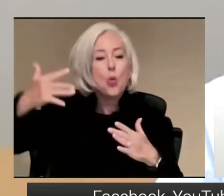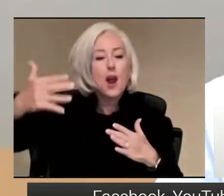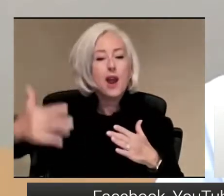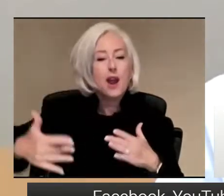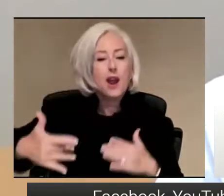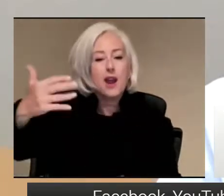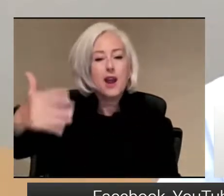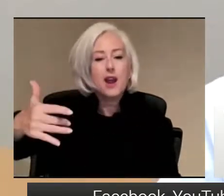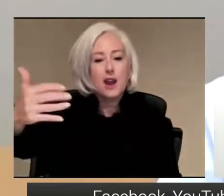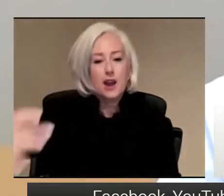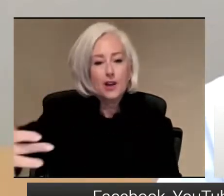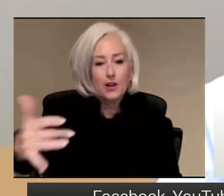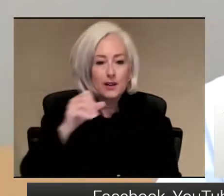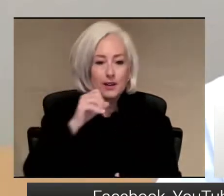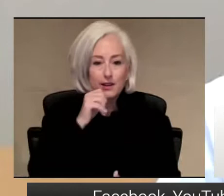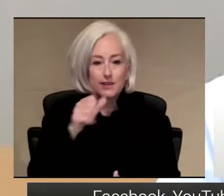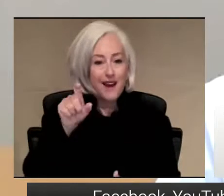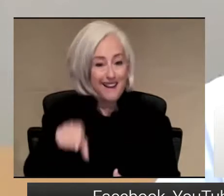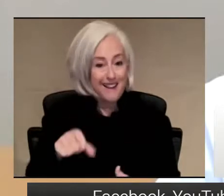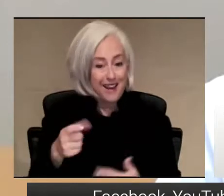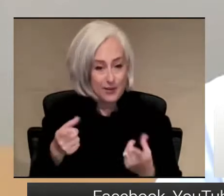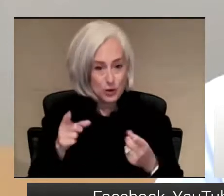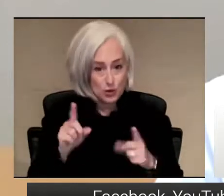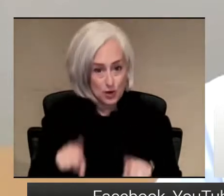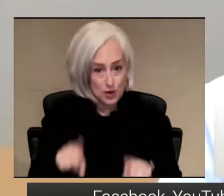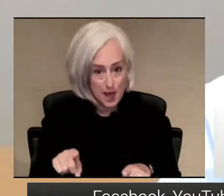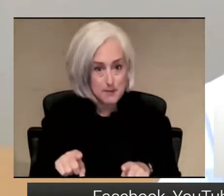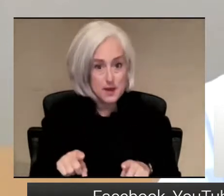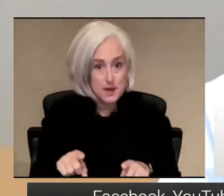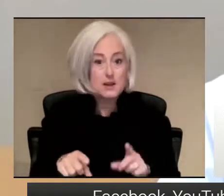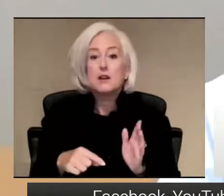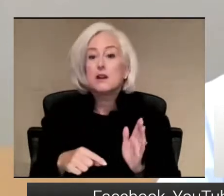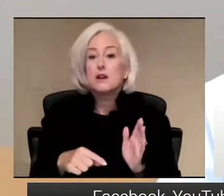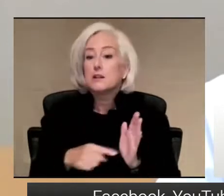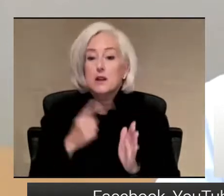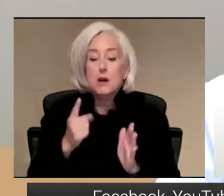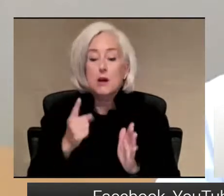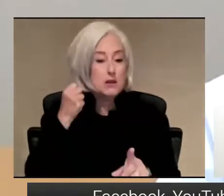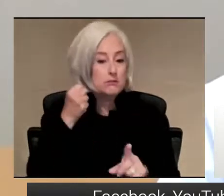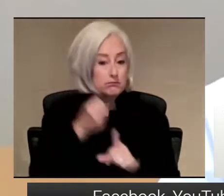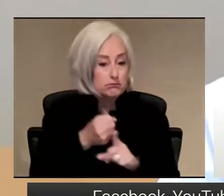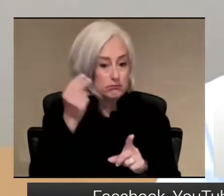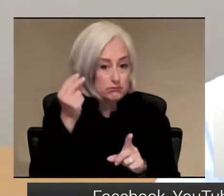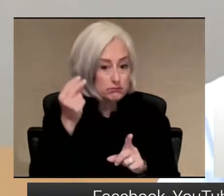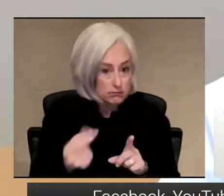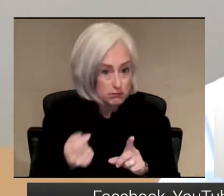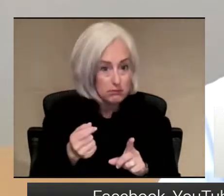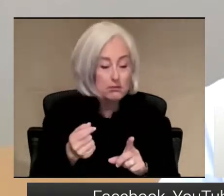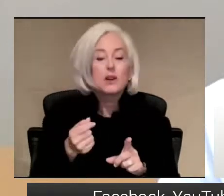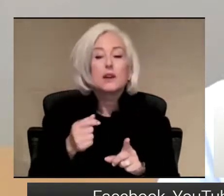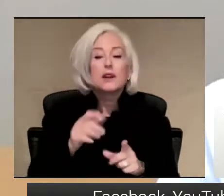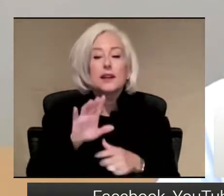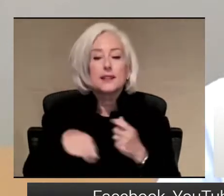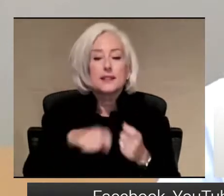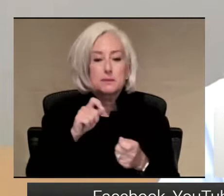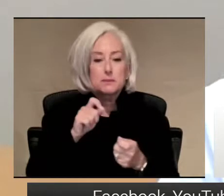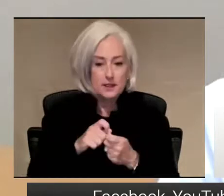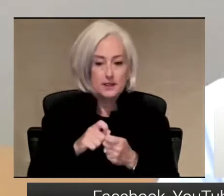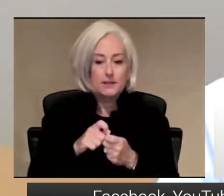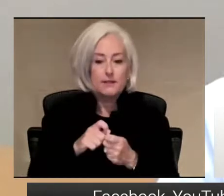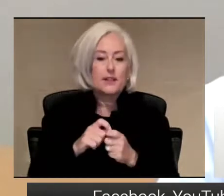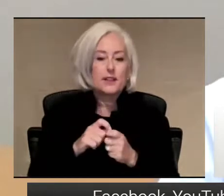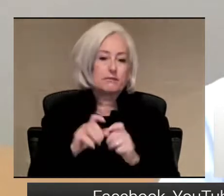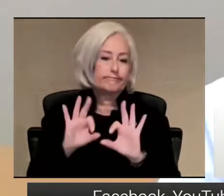happen in many members. Sometimes it happens all of a sudden in a particular generation. About 1